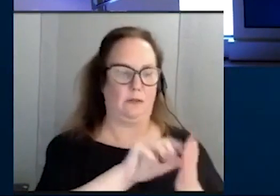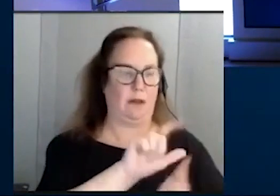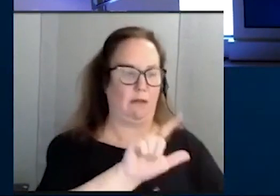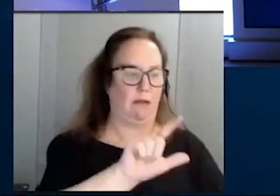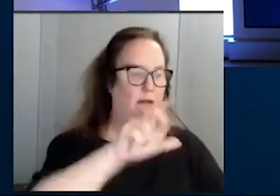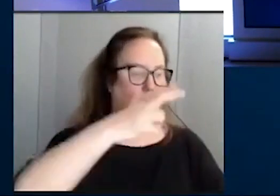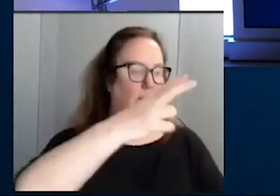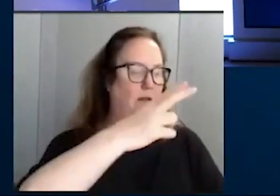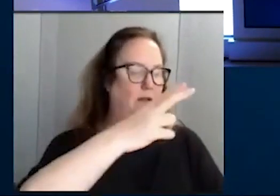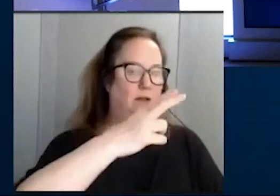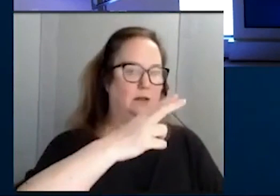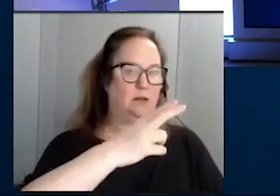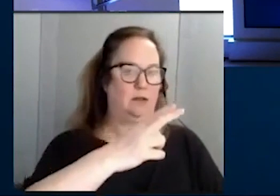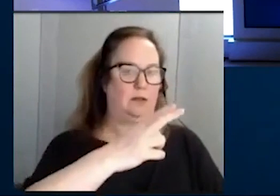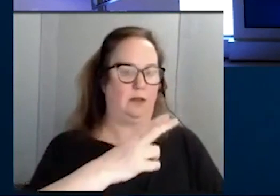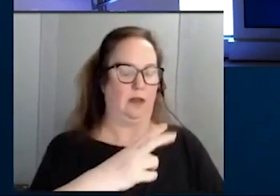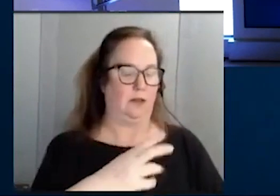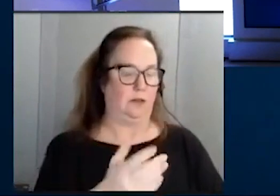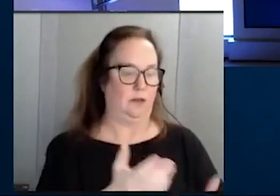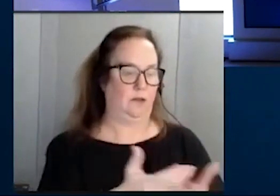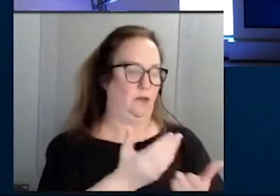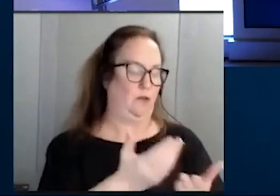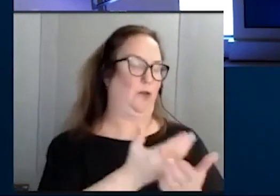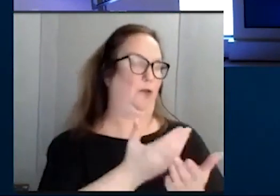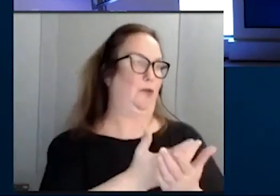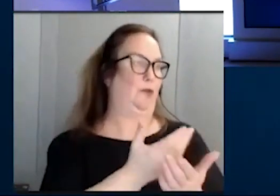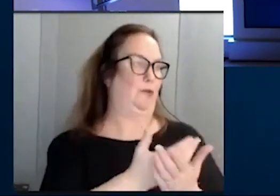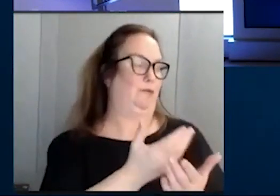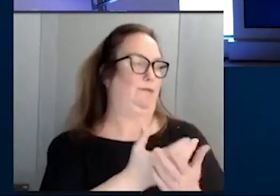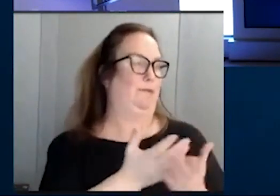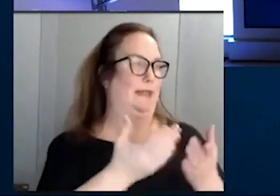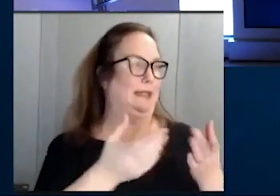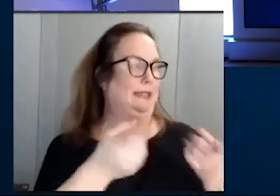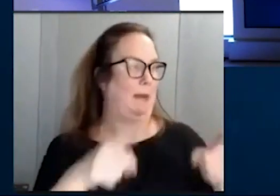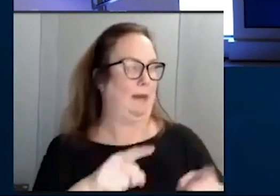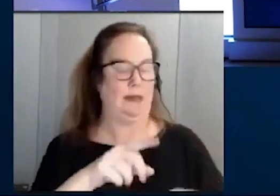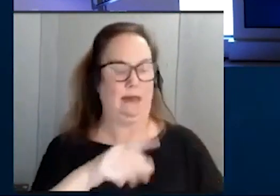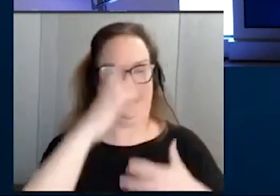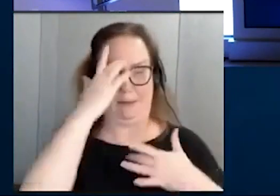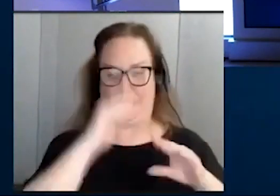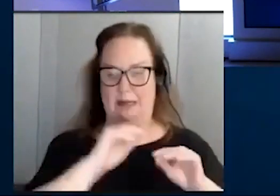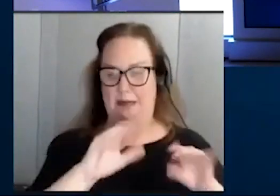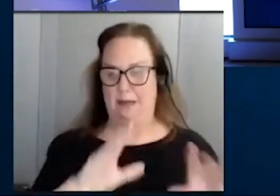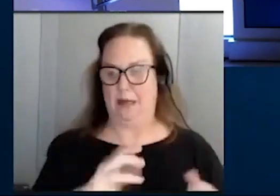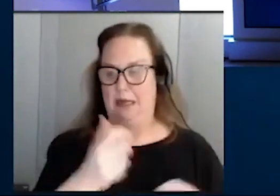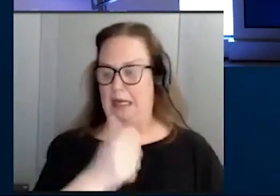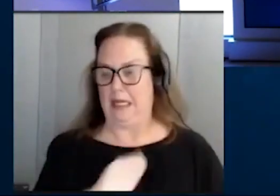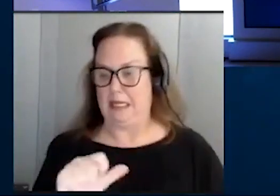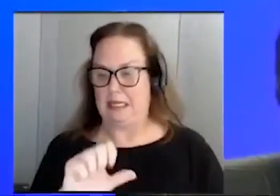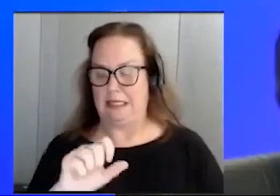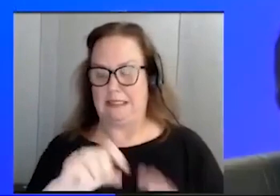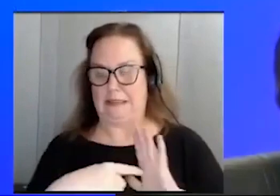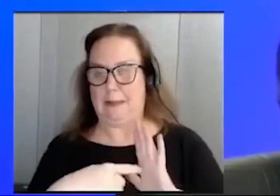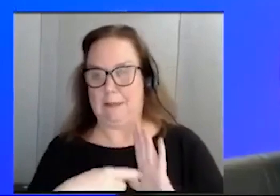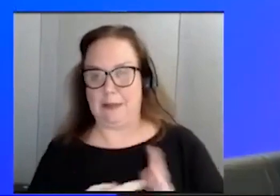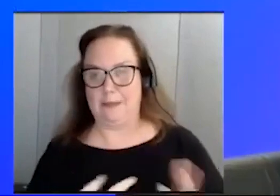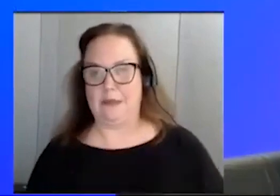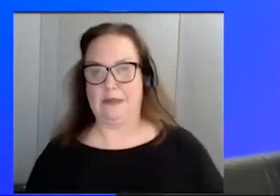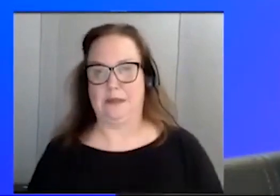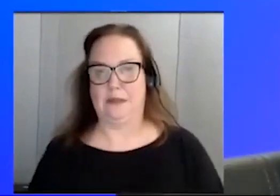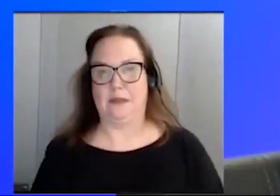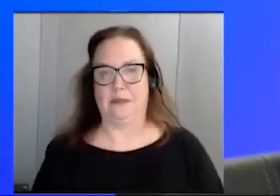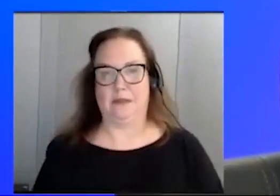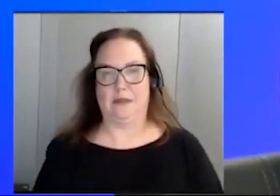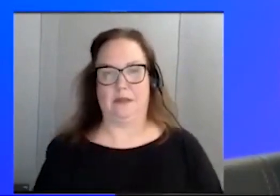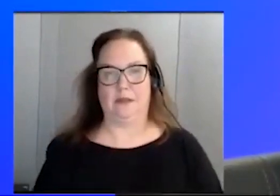know, as we turn new quarters in the pandemic, but anything new that we're learning about as far as symptoms go? I think